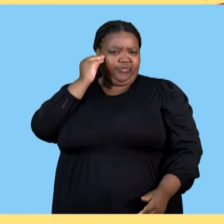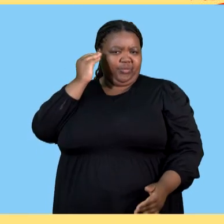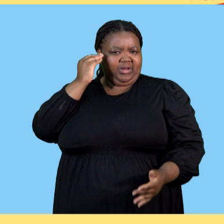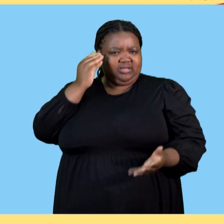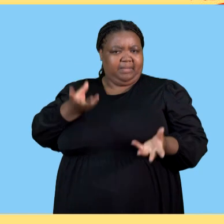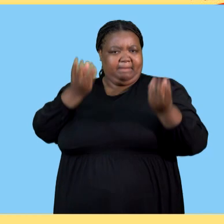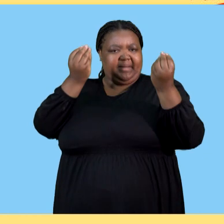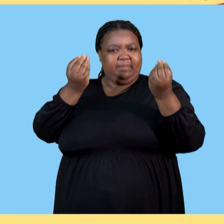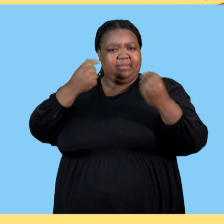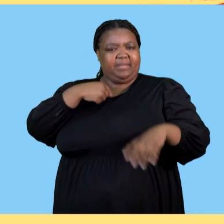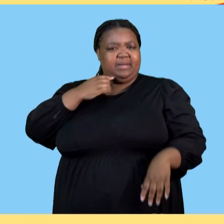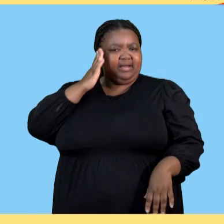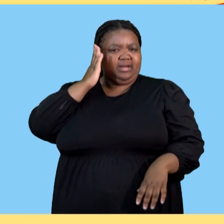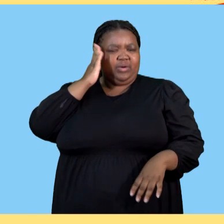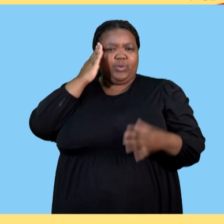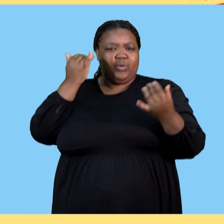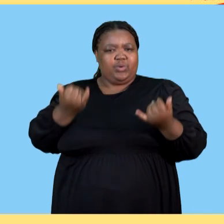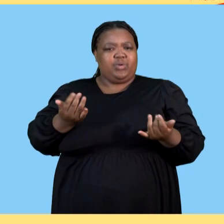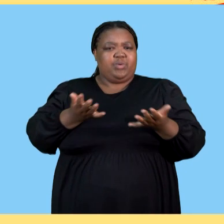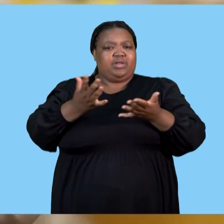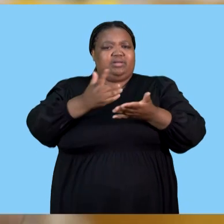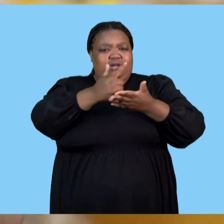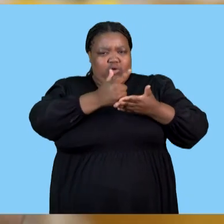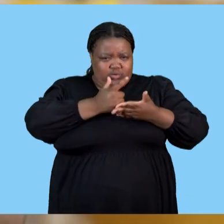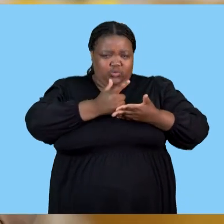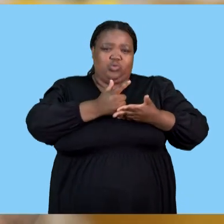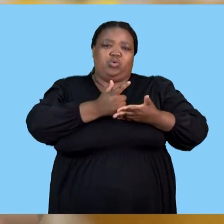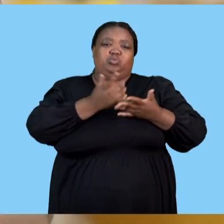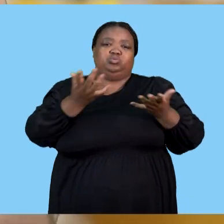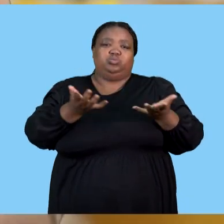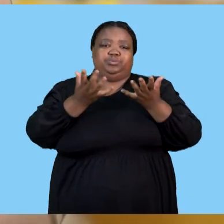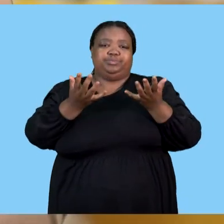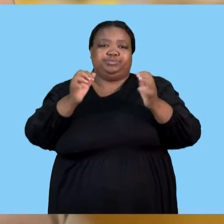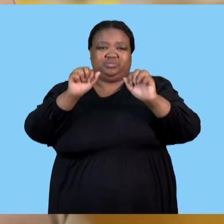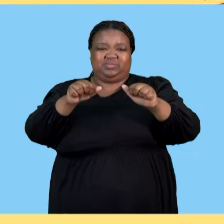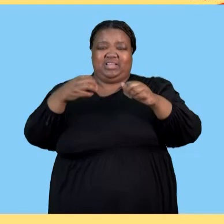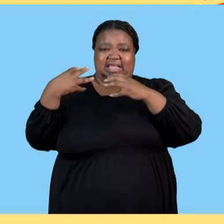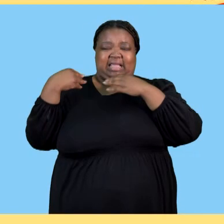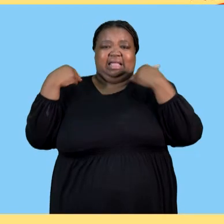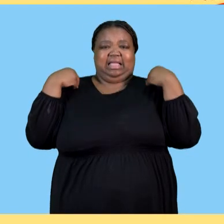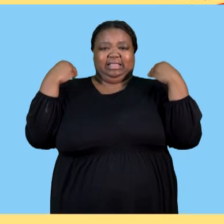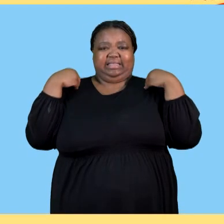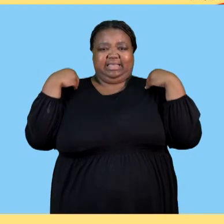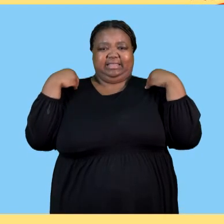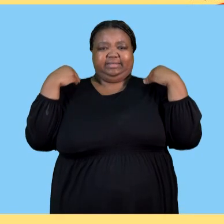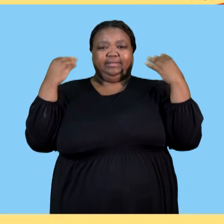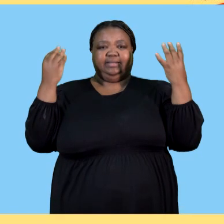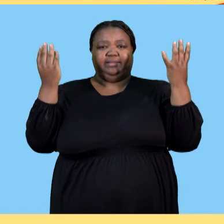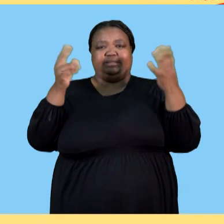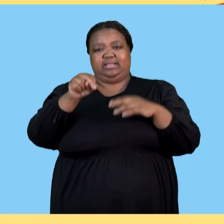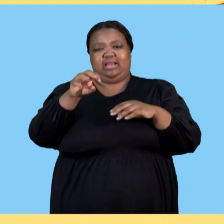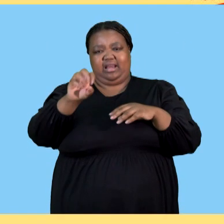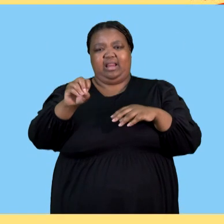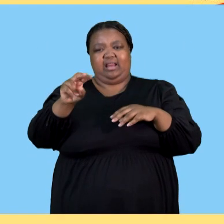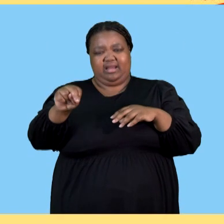I have that information, I know that my loan is a